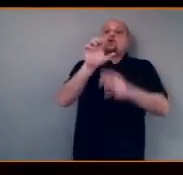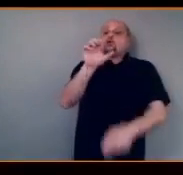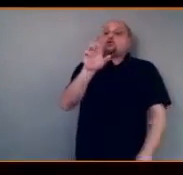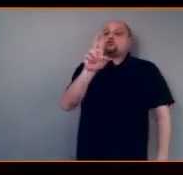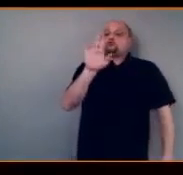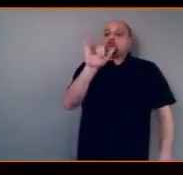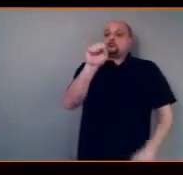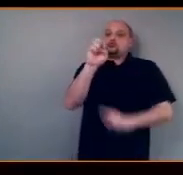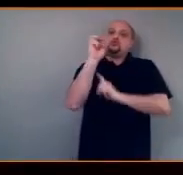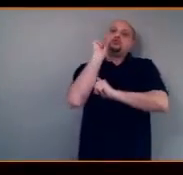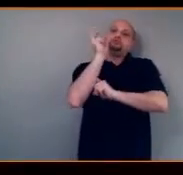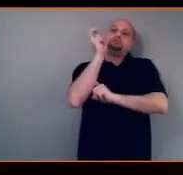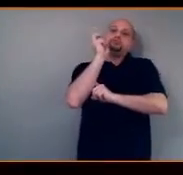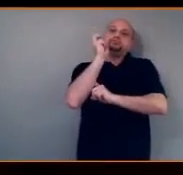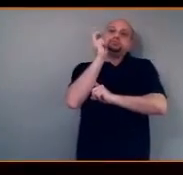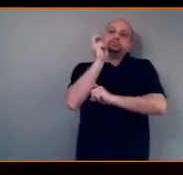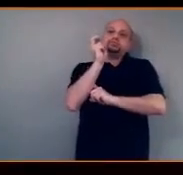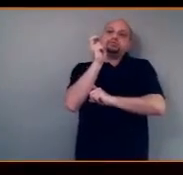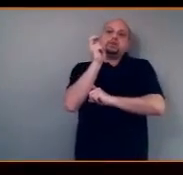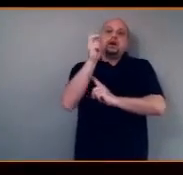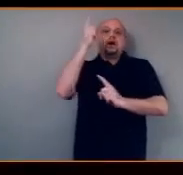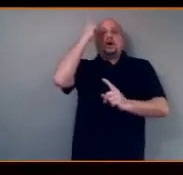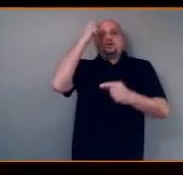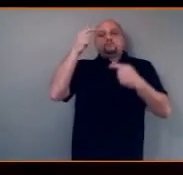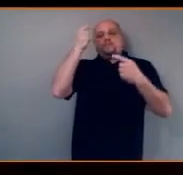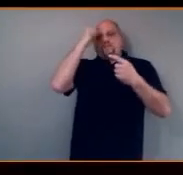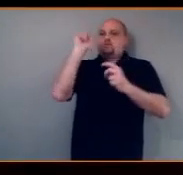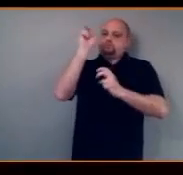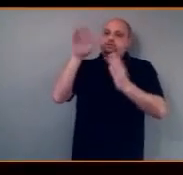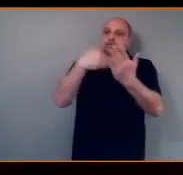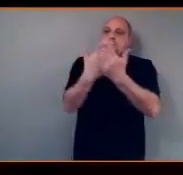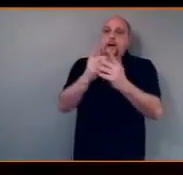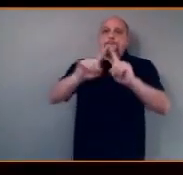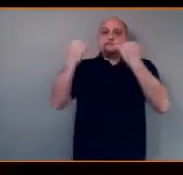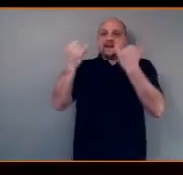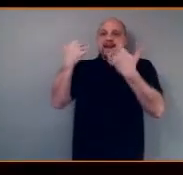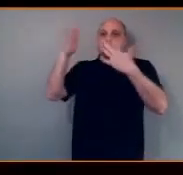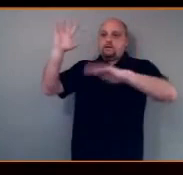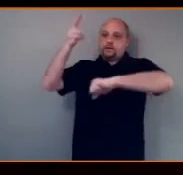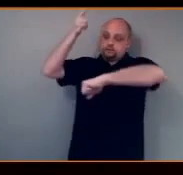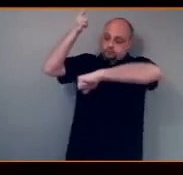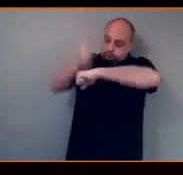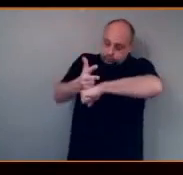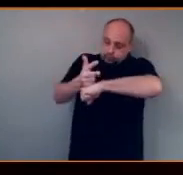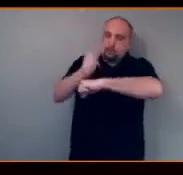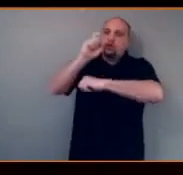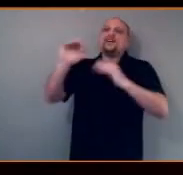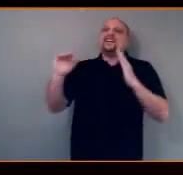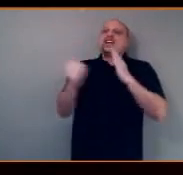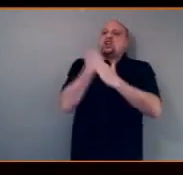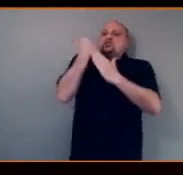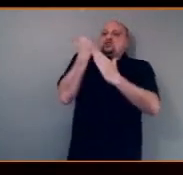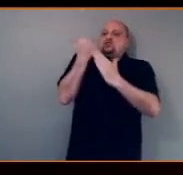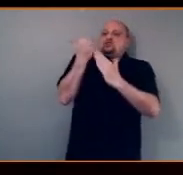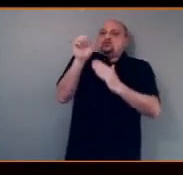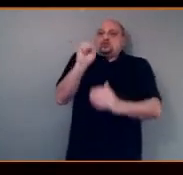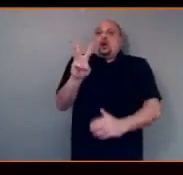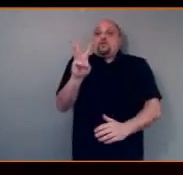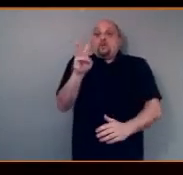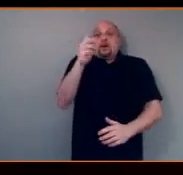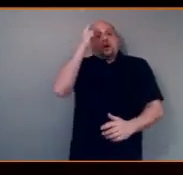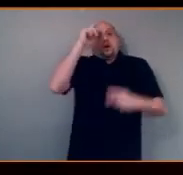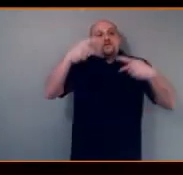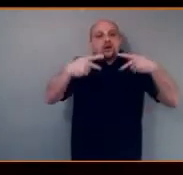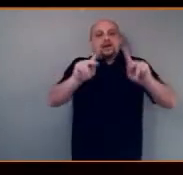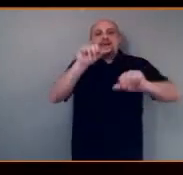But now that we're on the surface, we're going to need a new set of capabilities so that we can operate on the surface of Mars and let the scientists do the things that they need to do